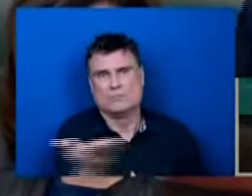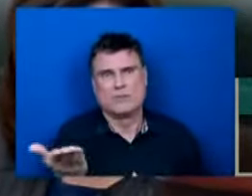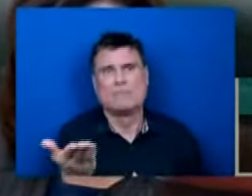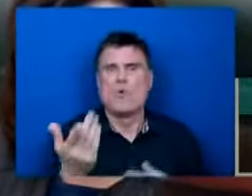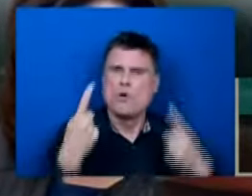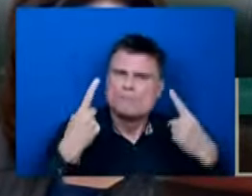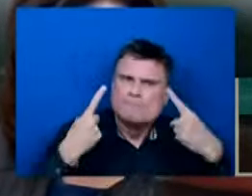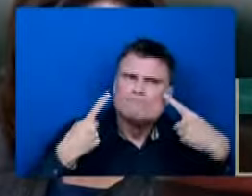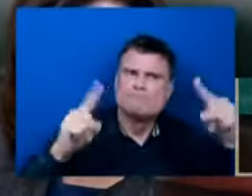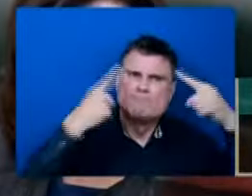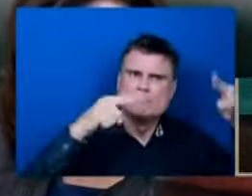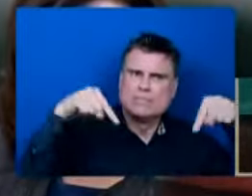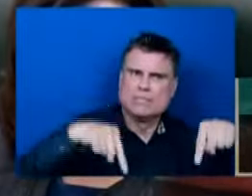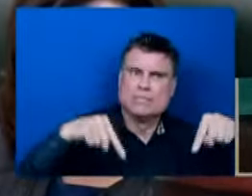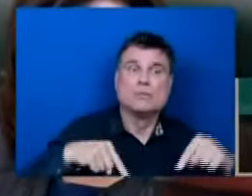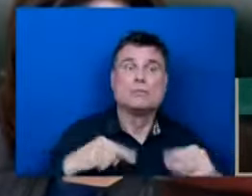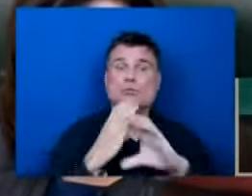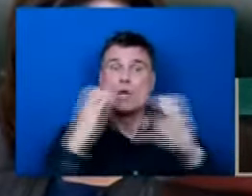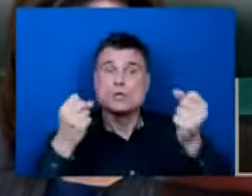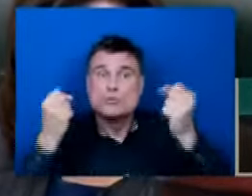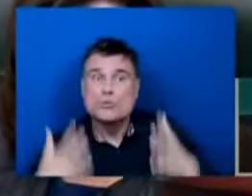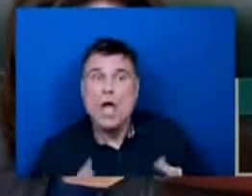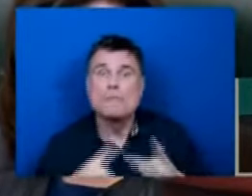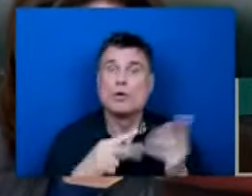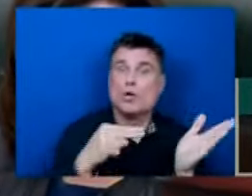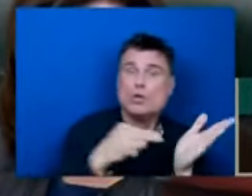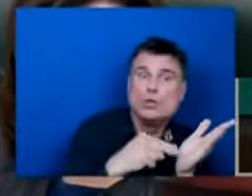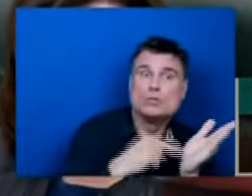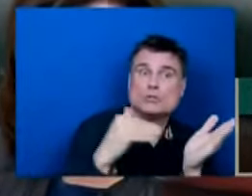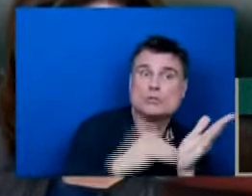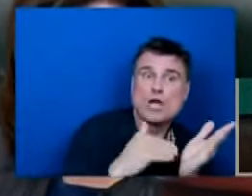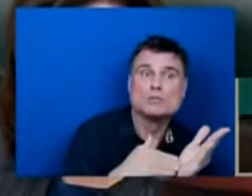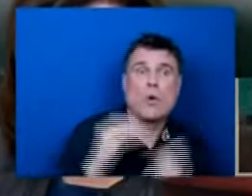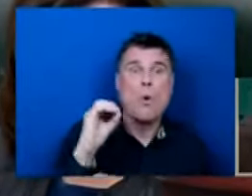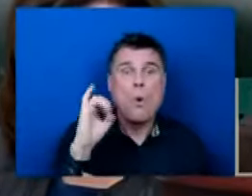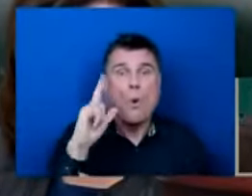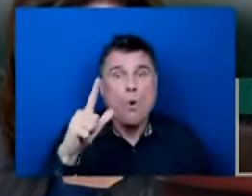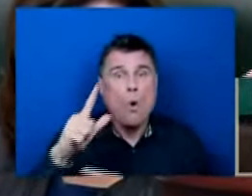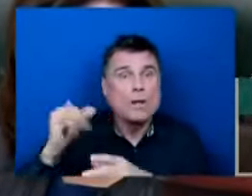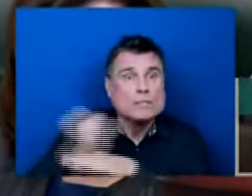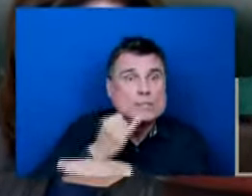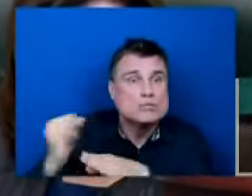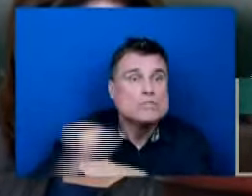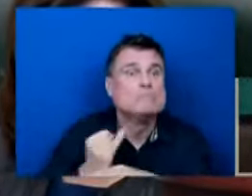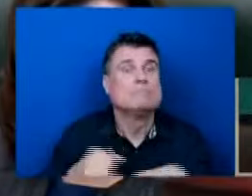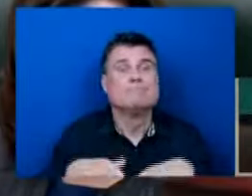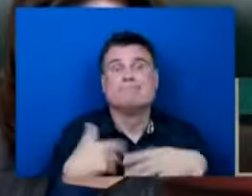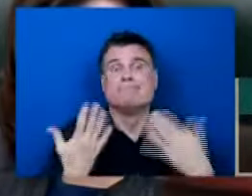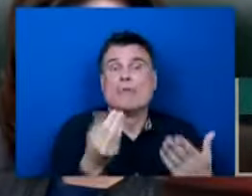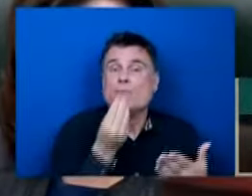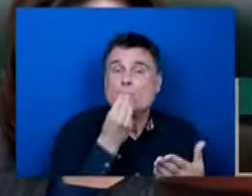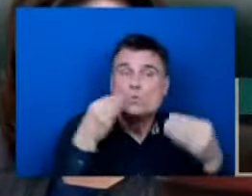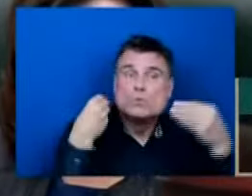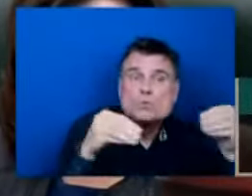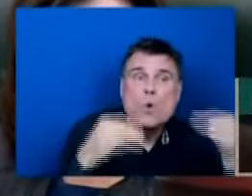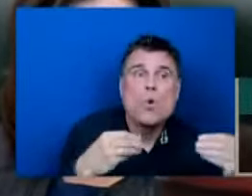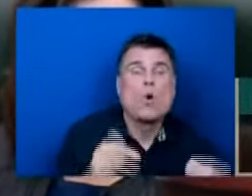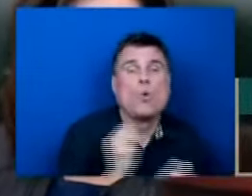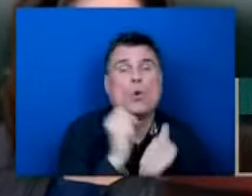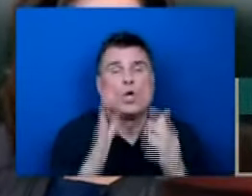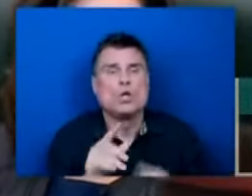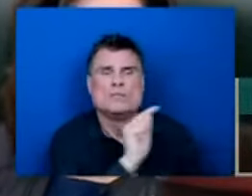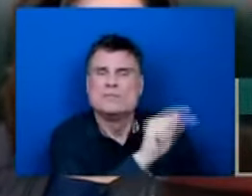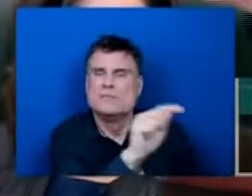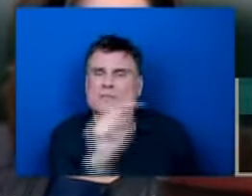the oil field and grocery store workers, and every Albertan who went to work every day serving Albertans in spite of the